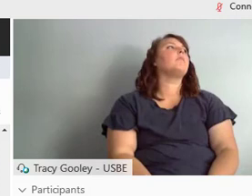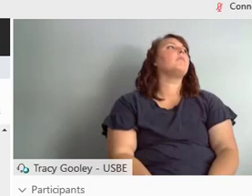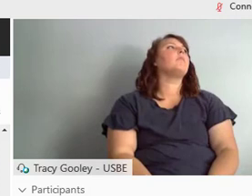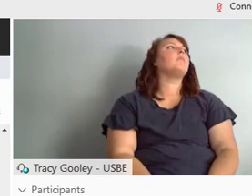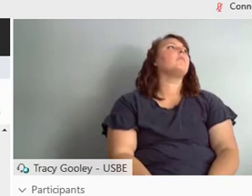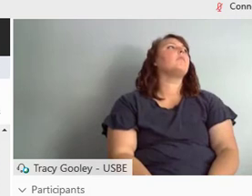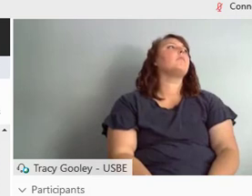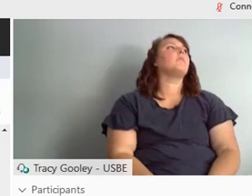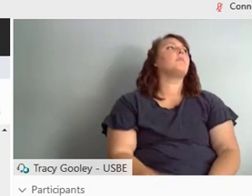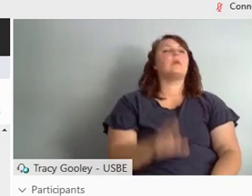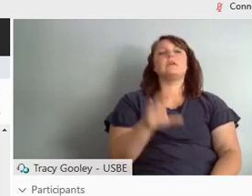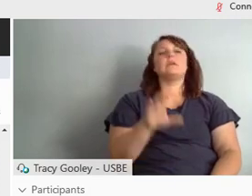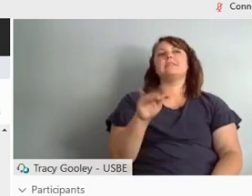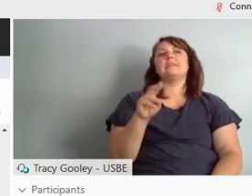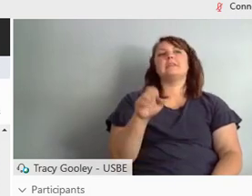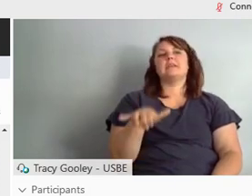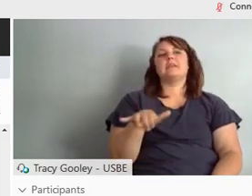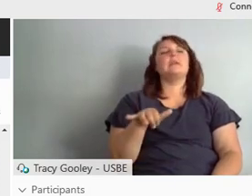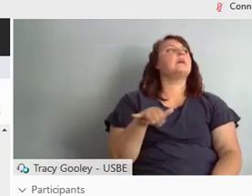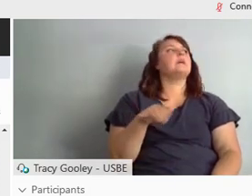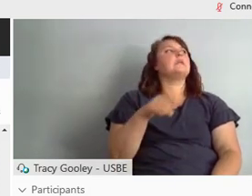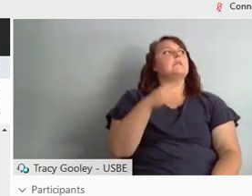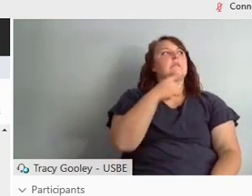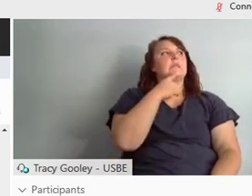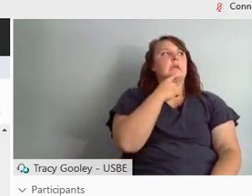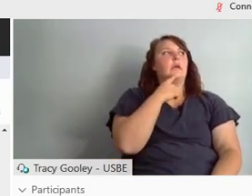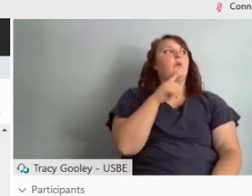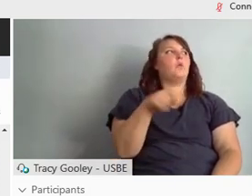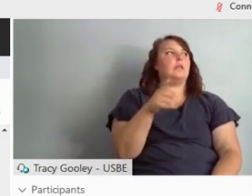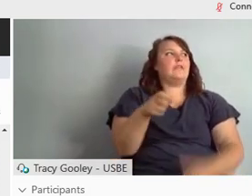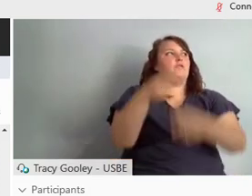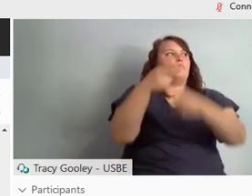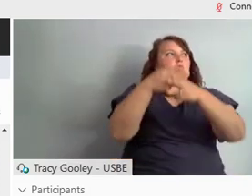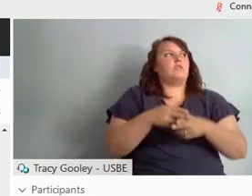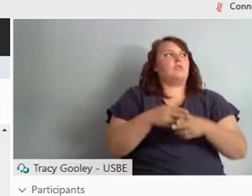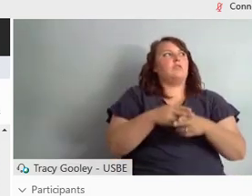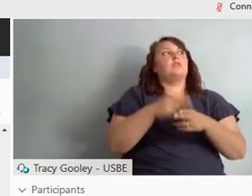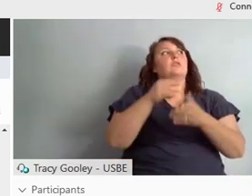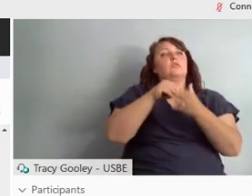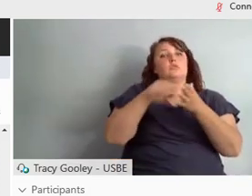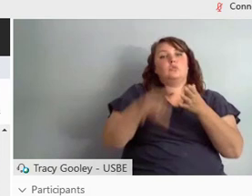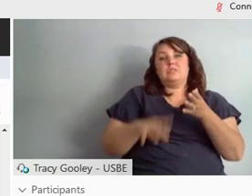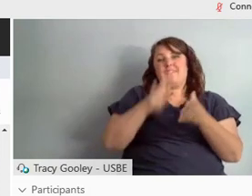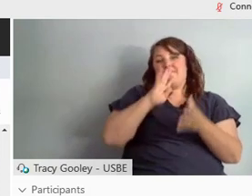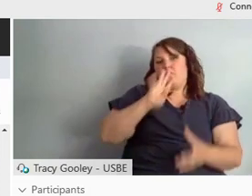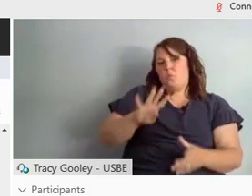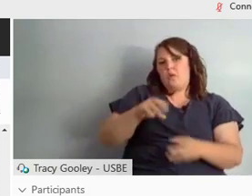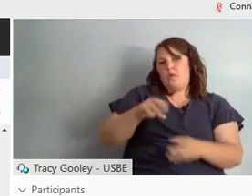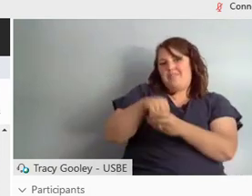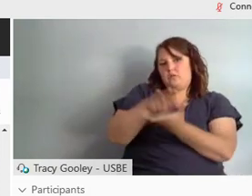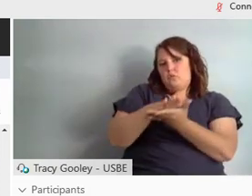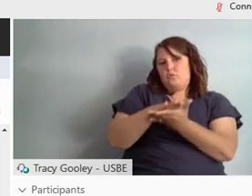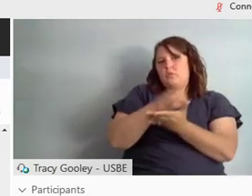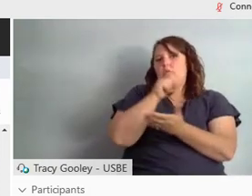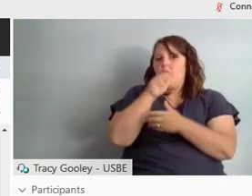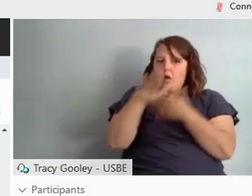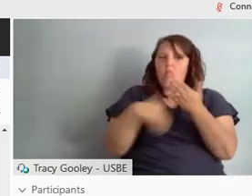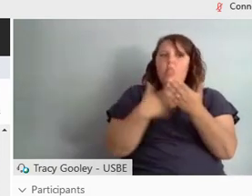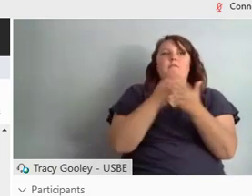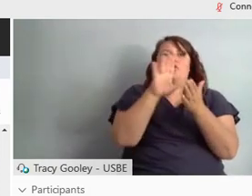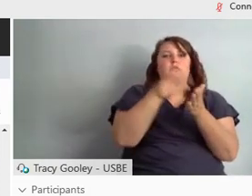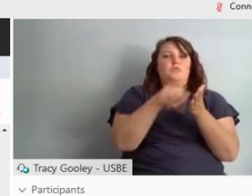Yes, and Sid provided clarification that you only have to roster those 4-year-old students that are at the school, not all of